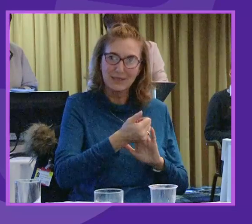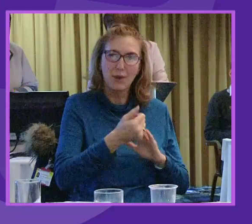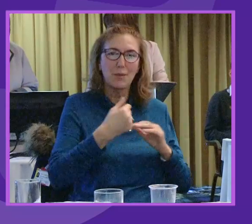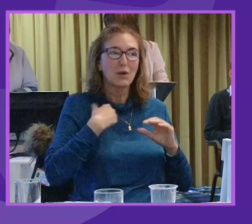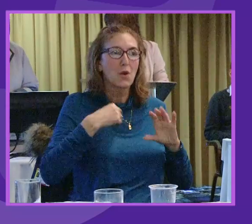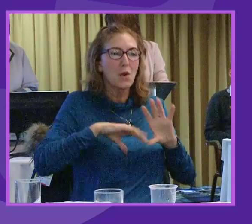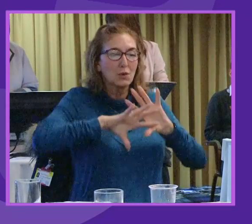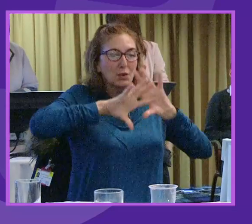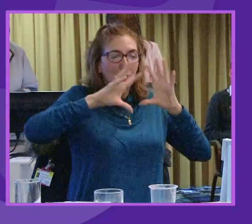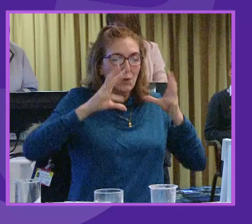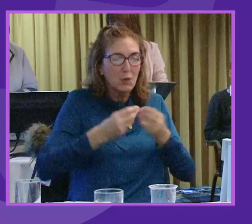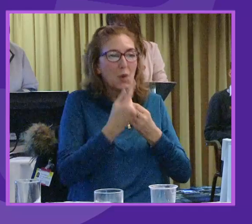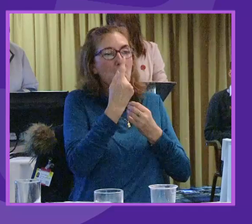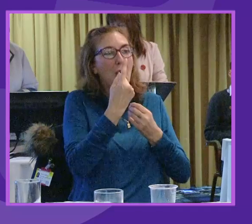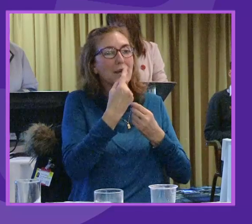expertise today.